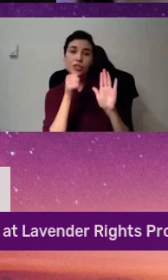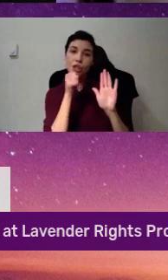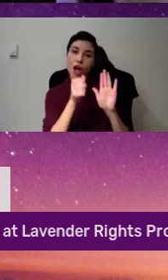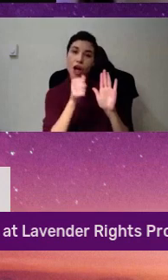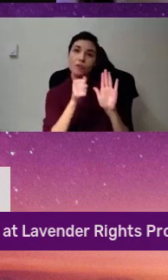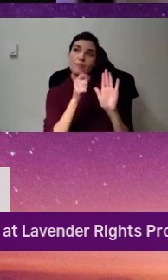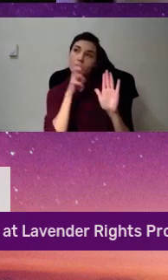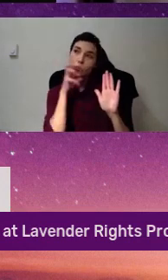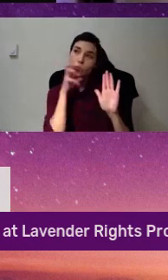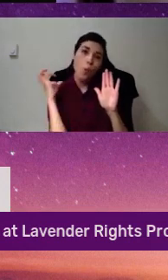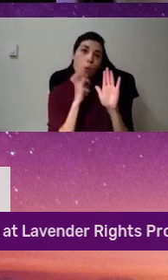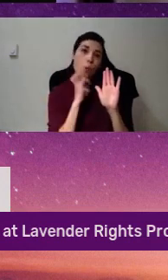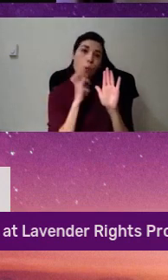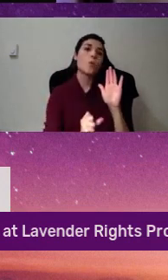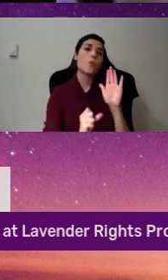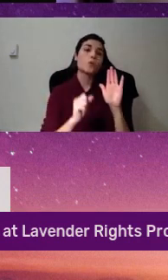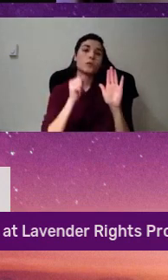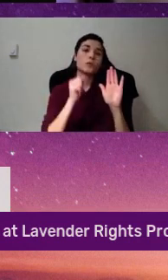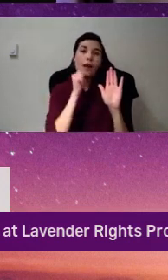invented to